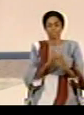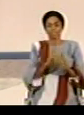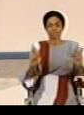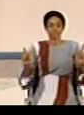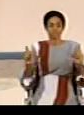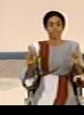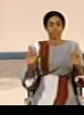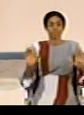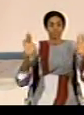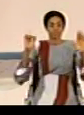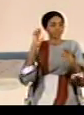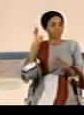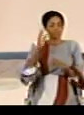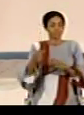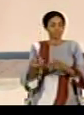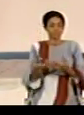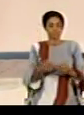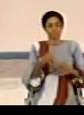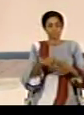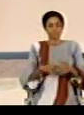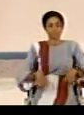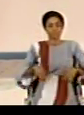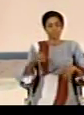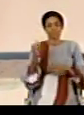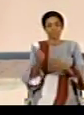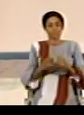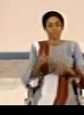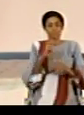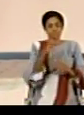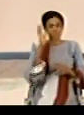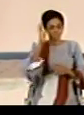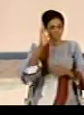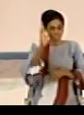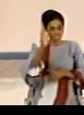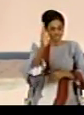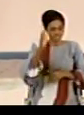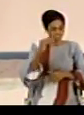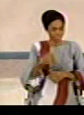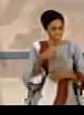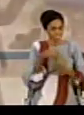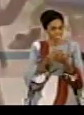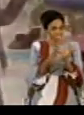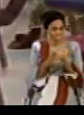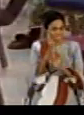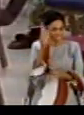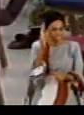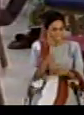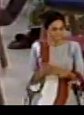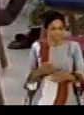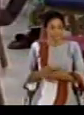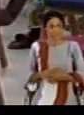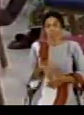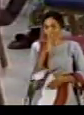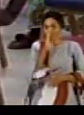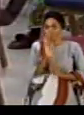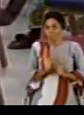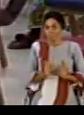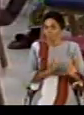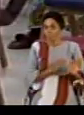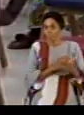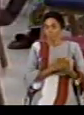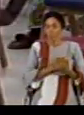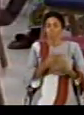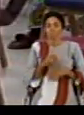In a wonderful way, you will testify. I say you will testify. Amen. Be prepared. And tell others